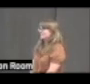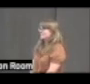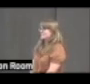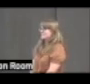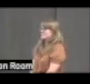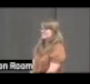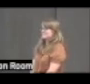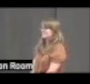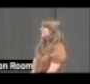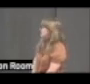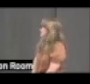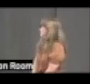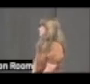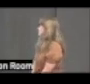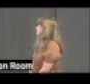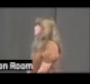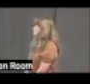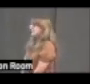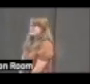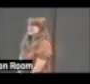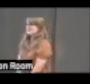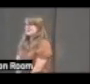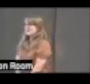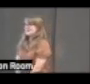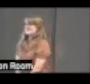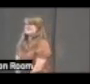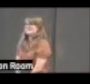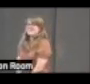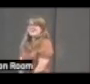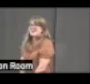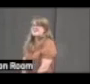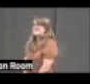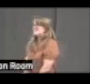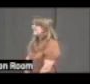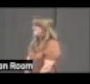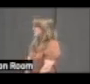see some of the stuff we're doing. We're on Facebook, you can follow us.